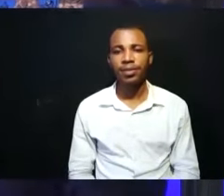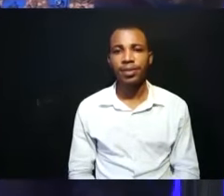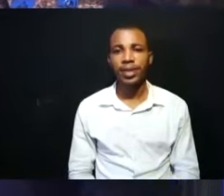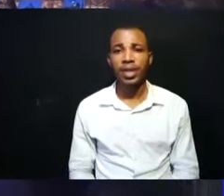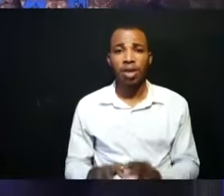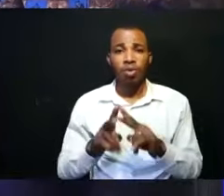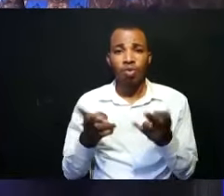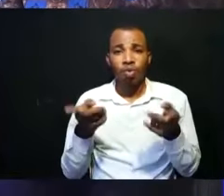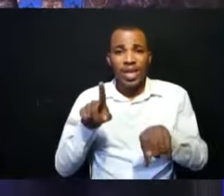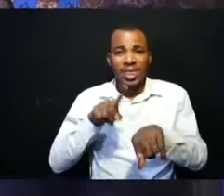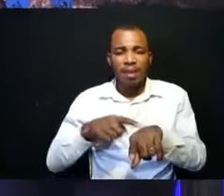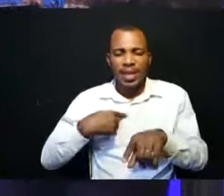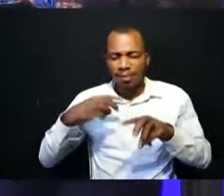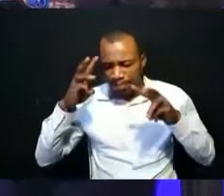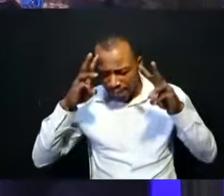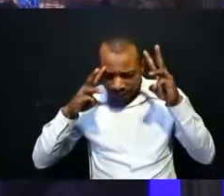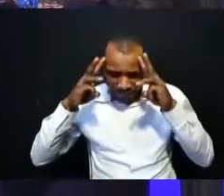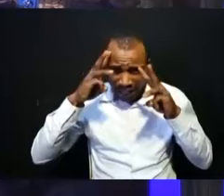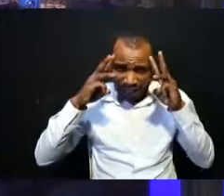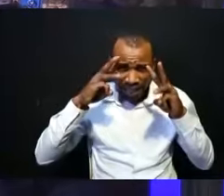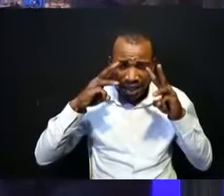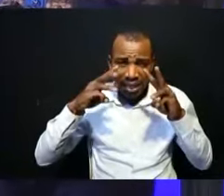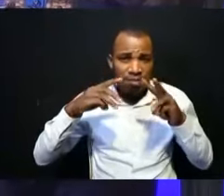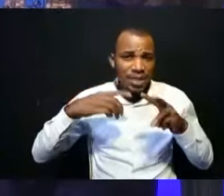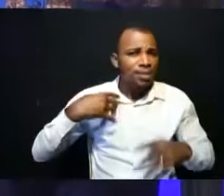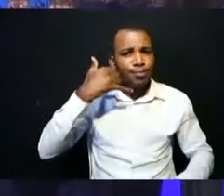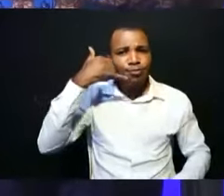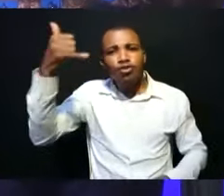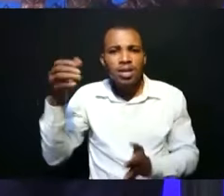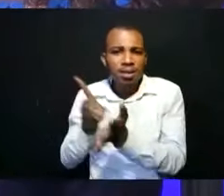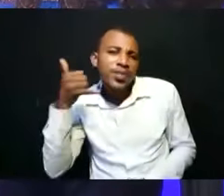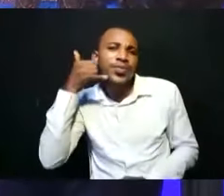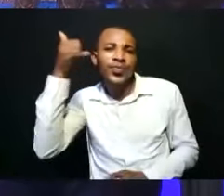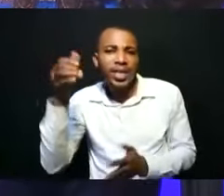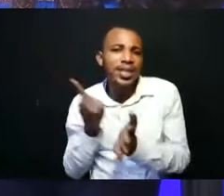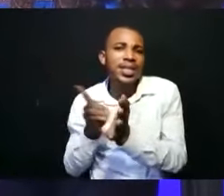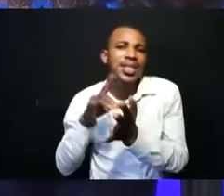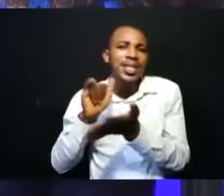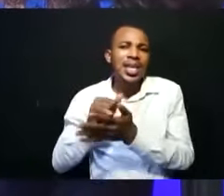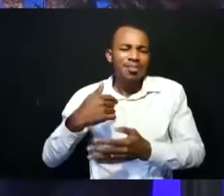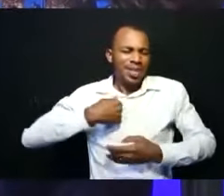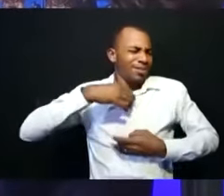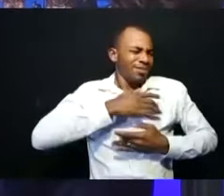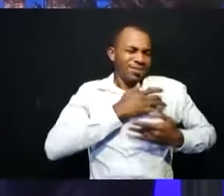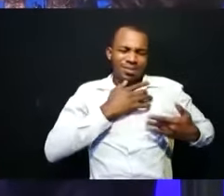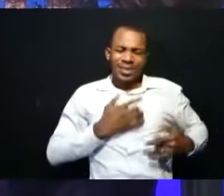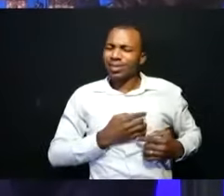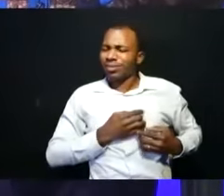In my desperation, I phoned my doctor and cried out to him the despair in my heart.